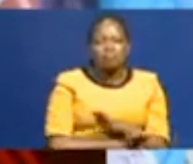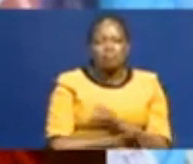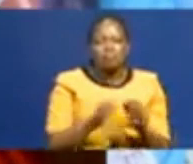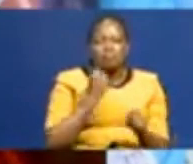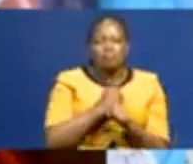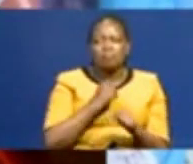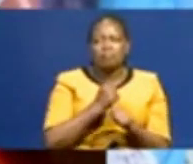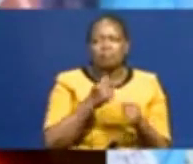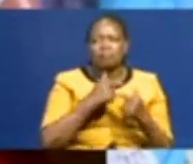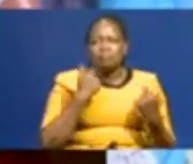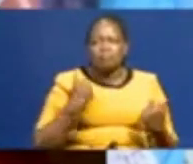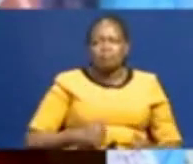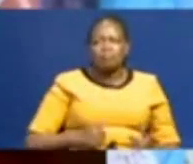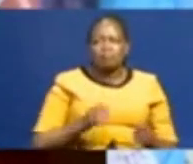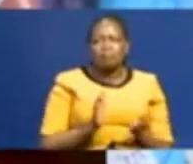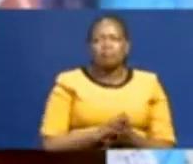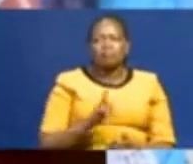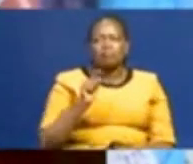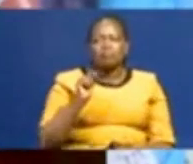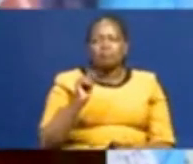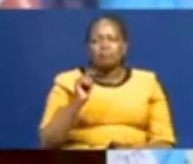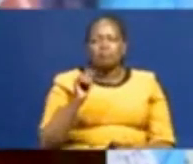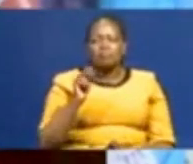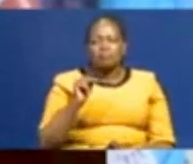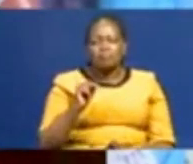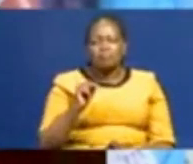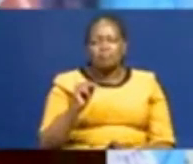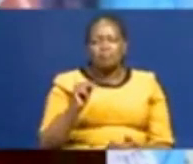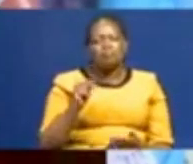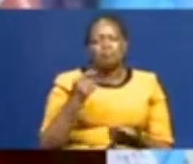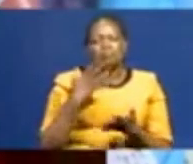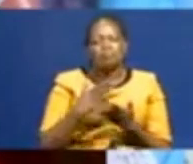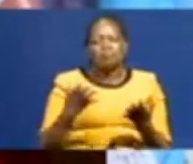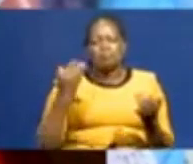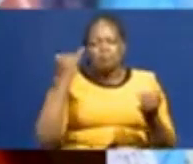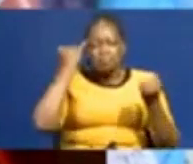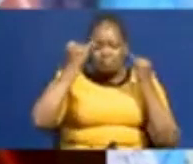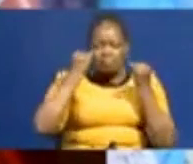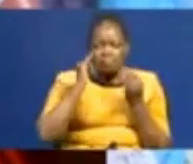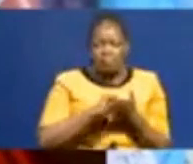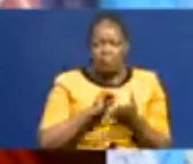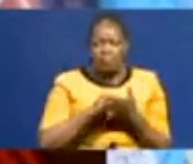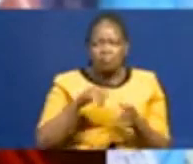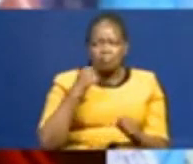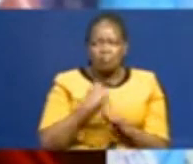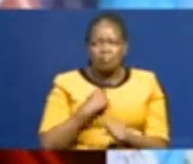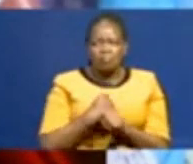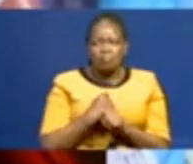and Taiwan, and now India. So those are some of the ideas that we do when we...